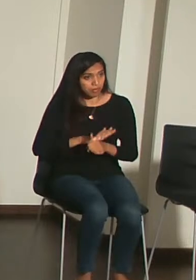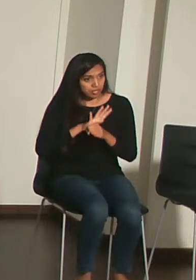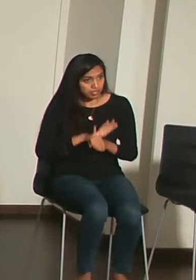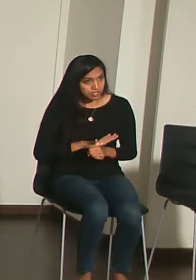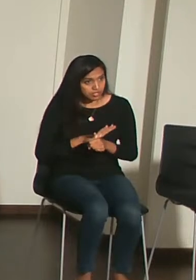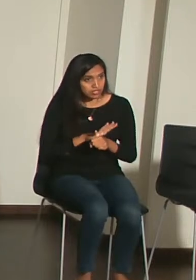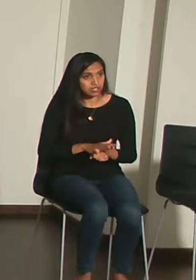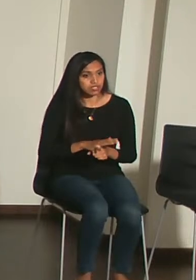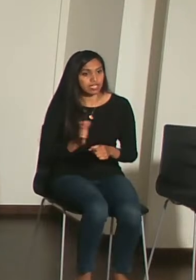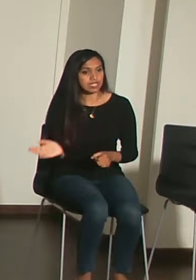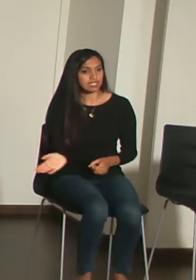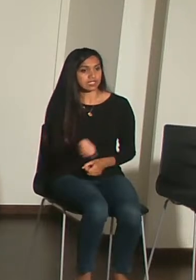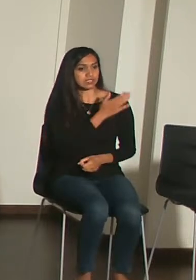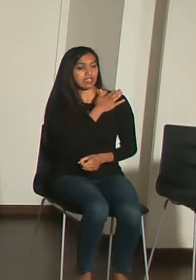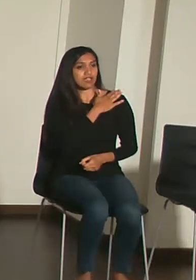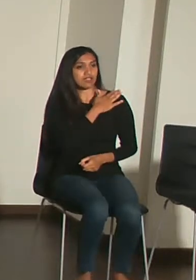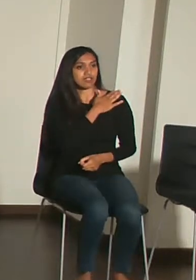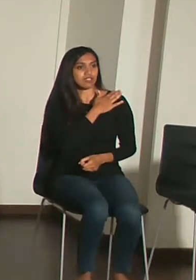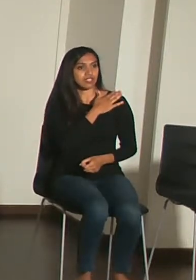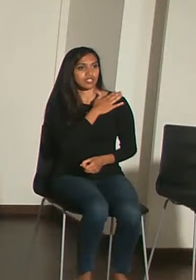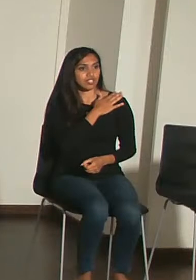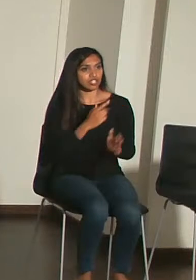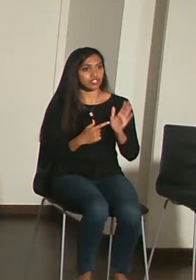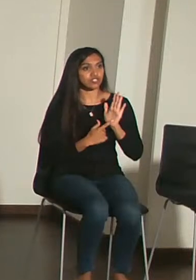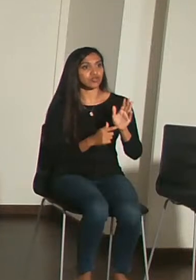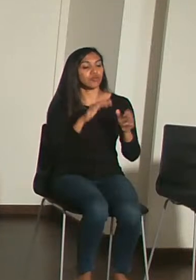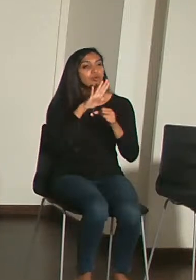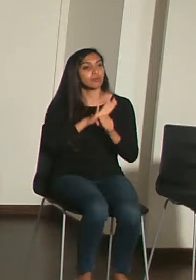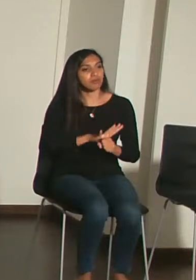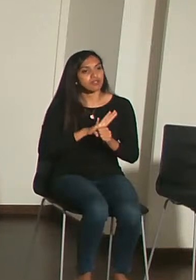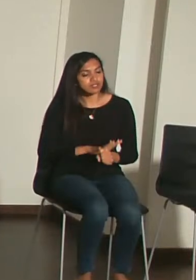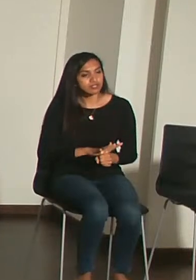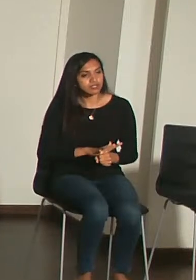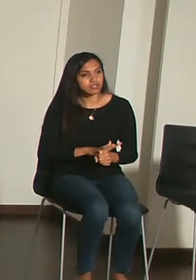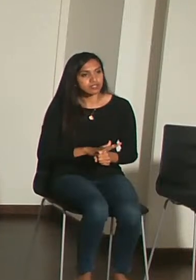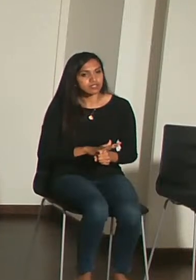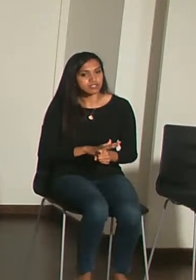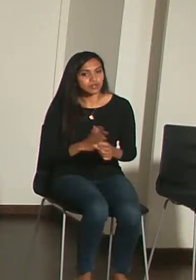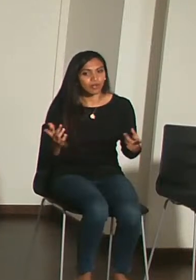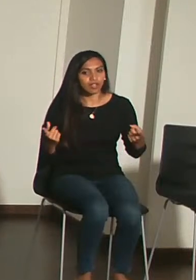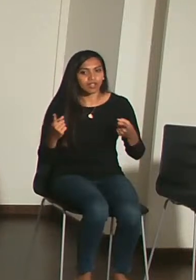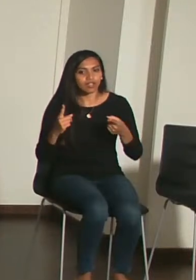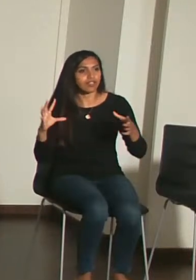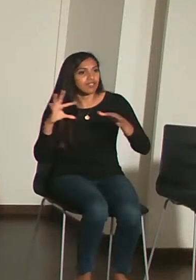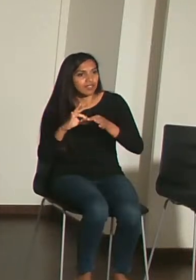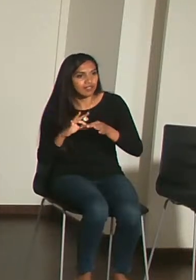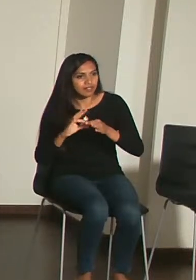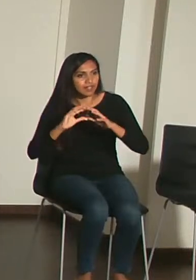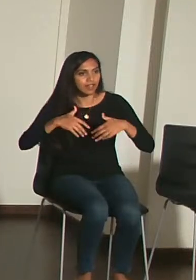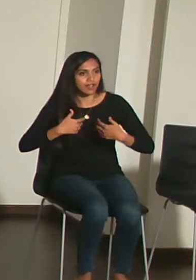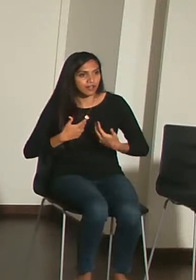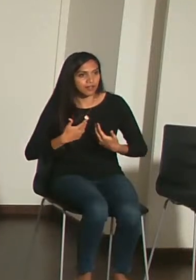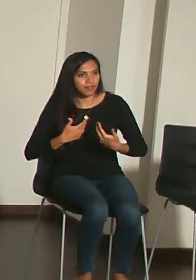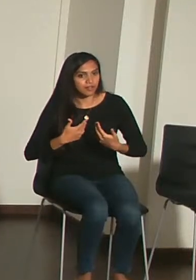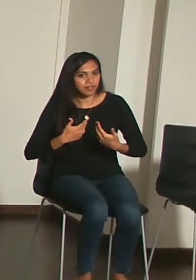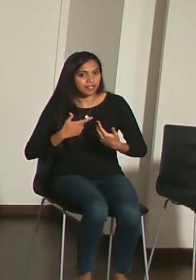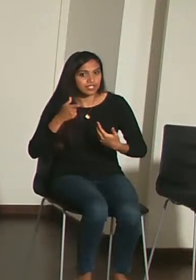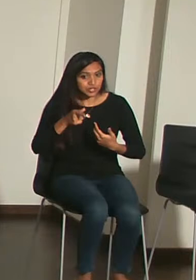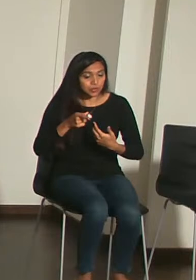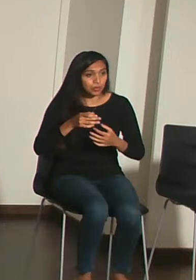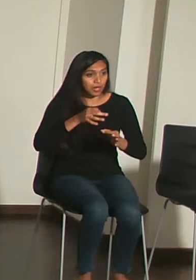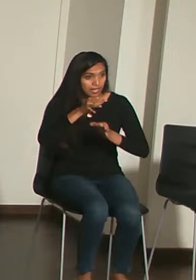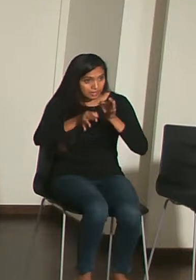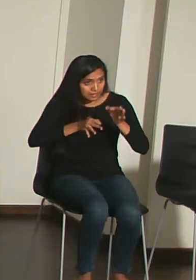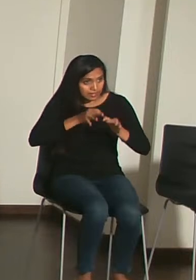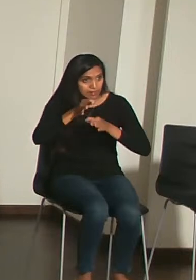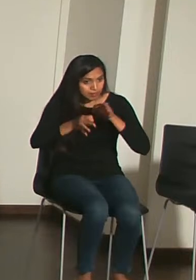through the sari as an object. So there's a way in which we would approach that